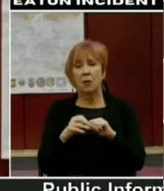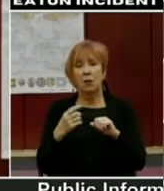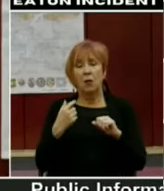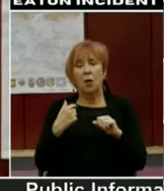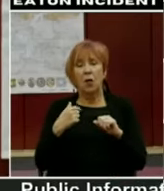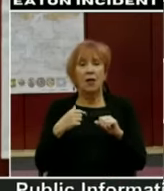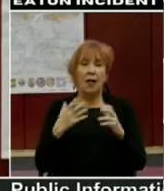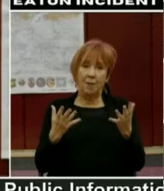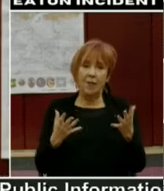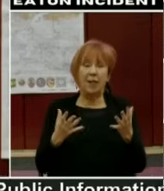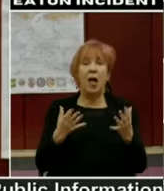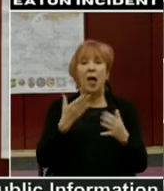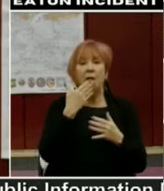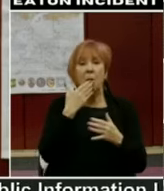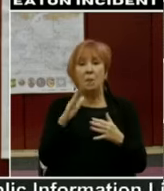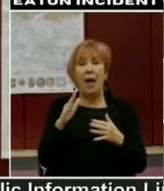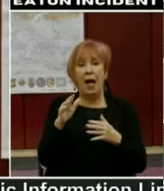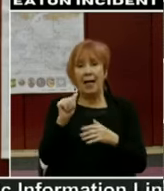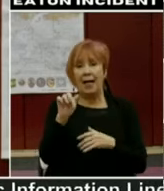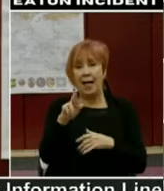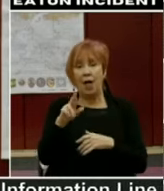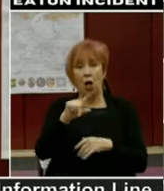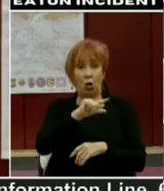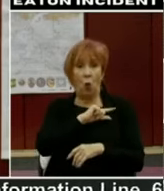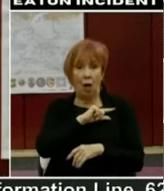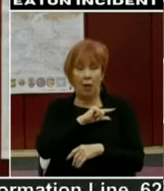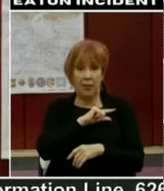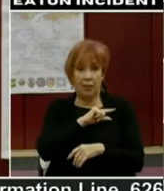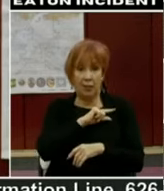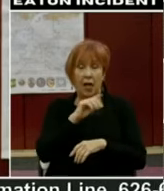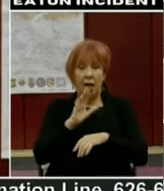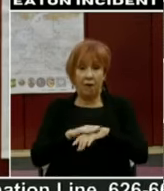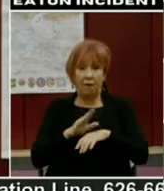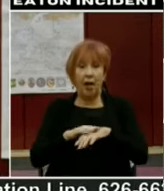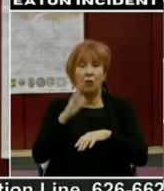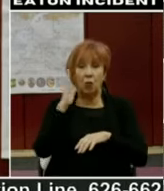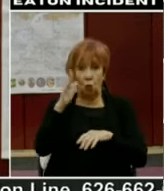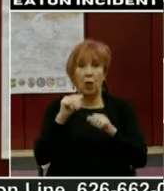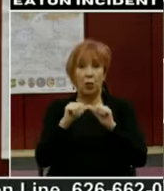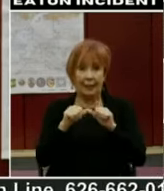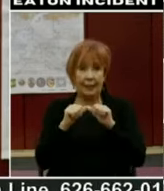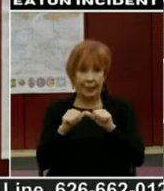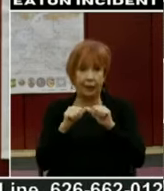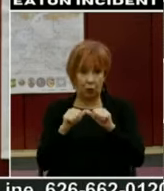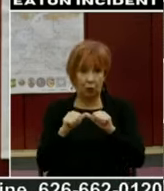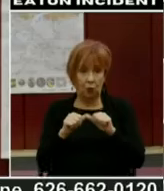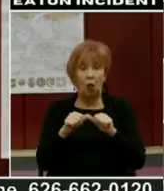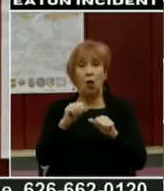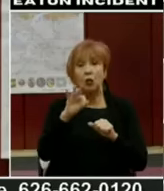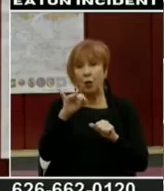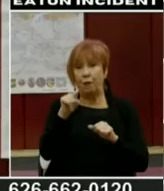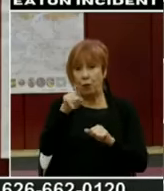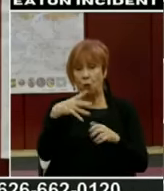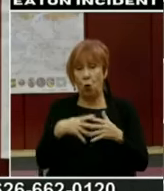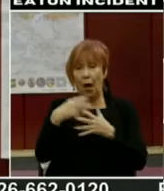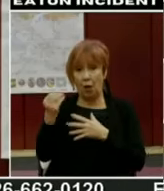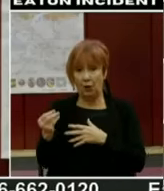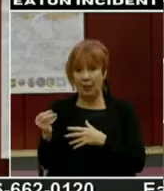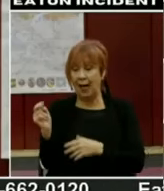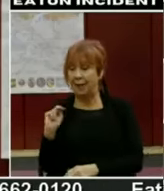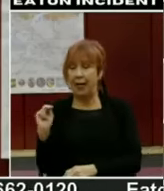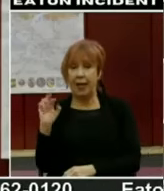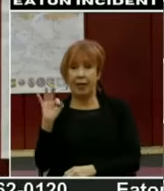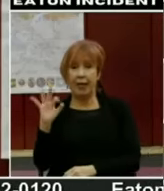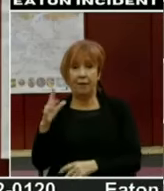air quality advisory. And for those of you who are going to be outside, you really should be using the N95 masks.